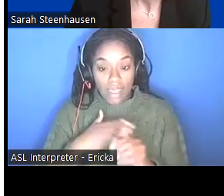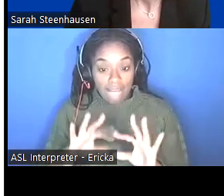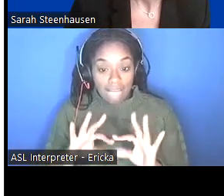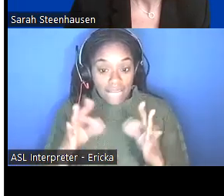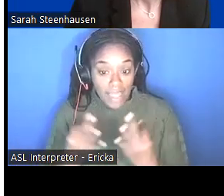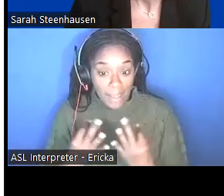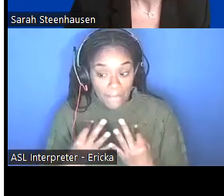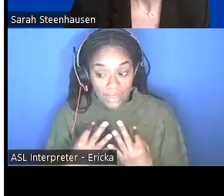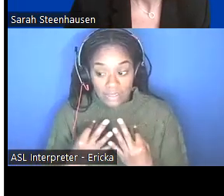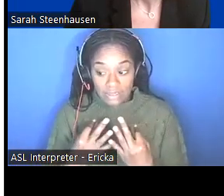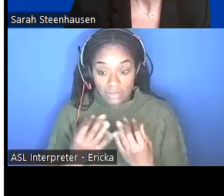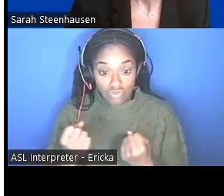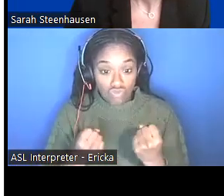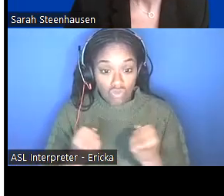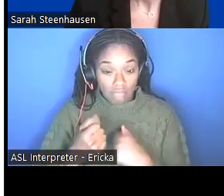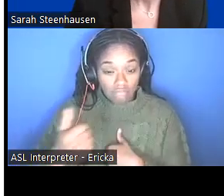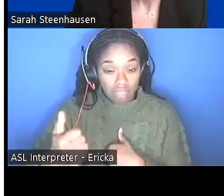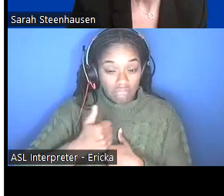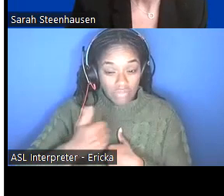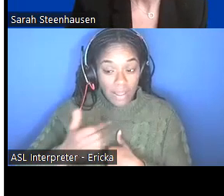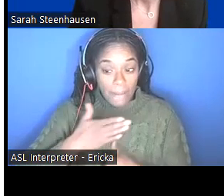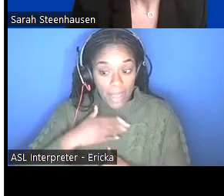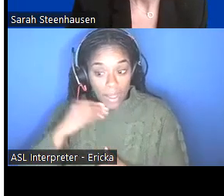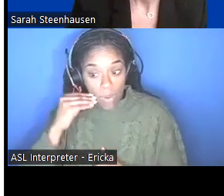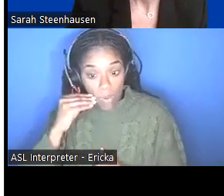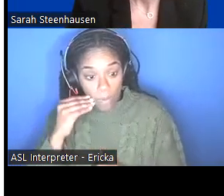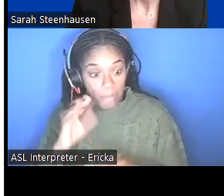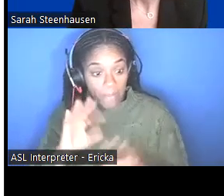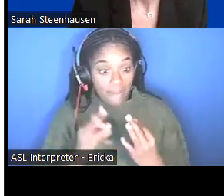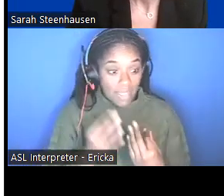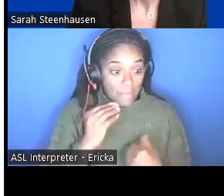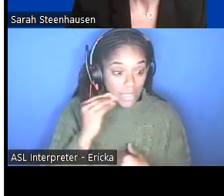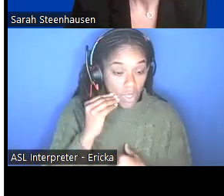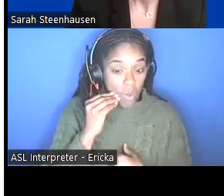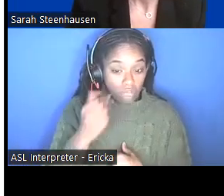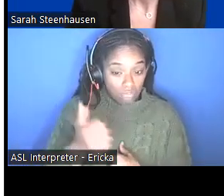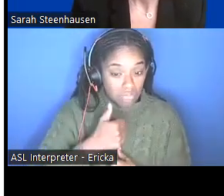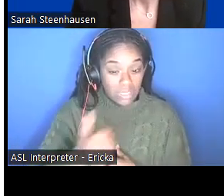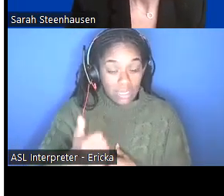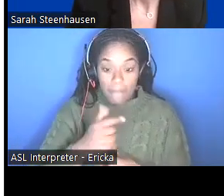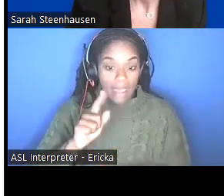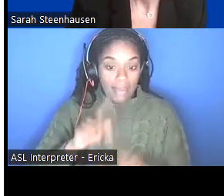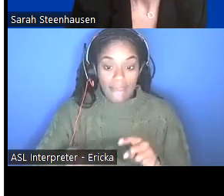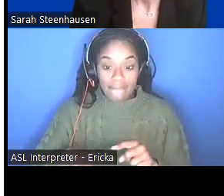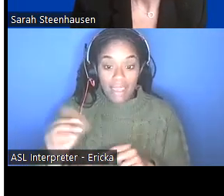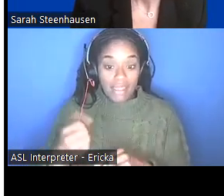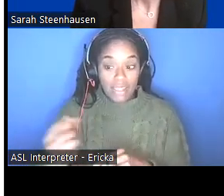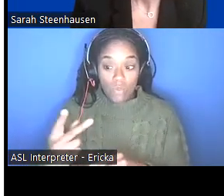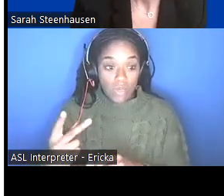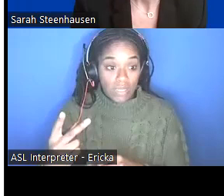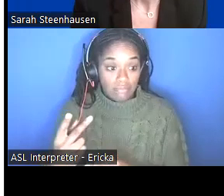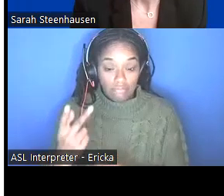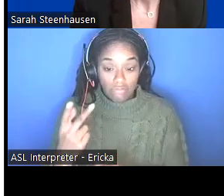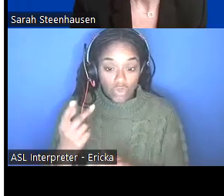folks, and drive back and forth between my house and their house because I can't find caregivers to work for me. And I